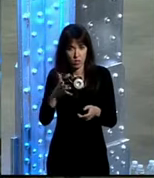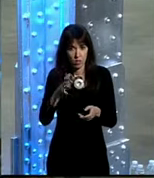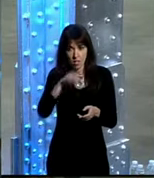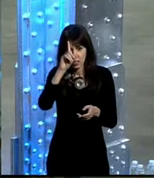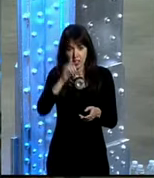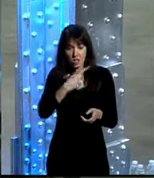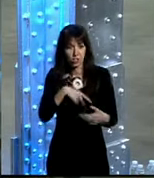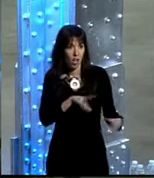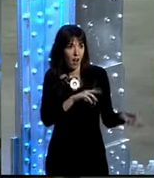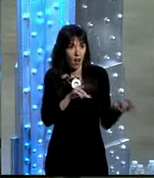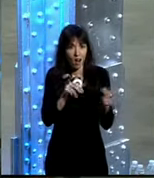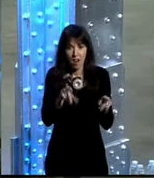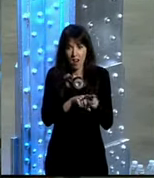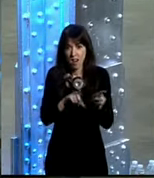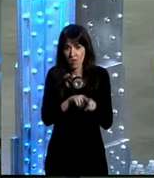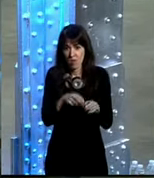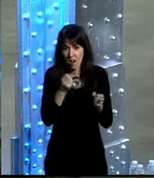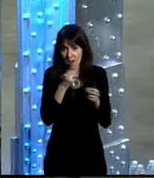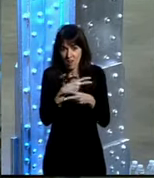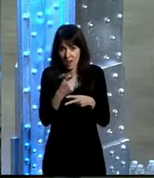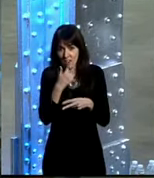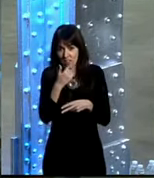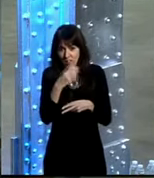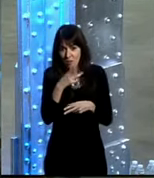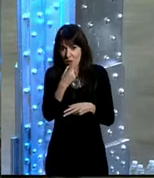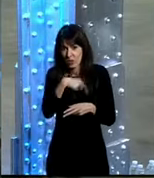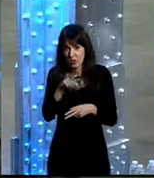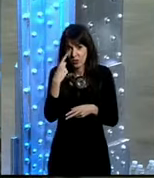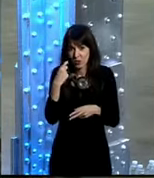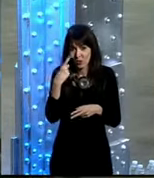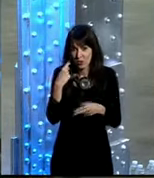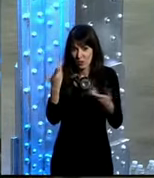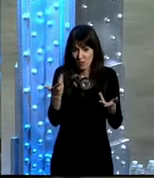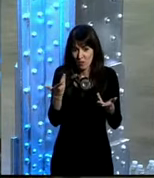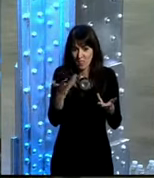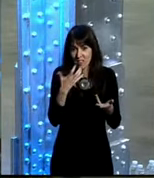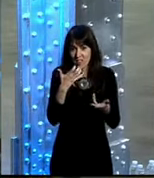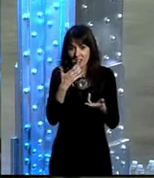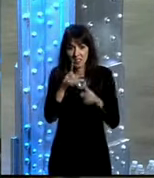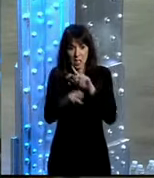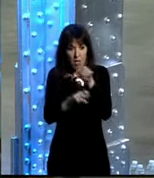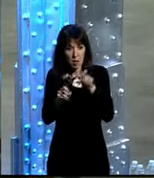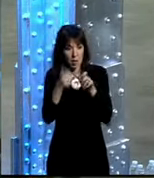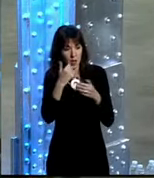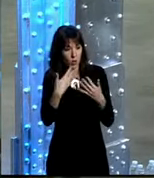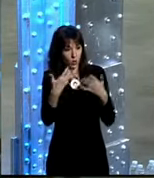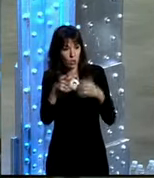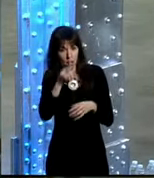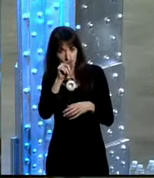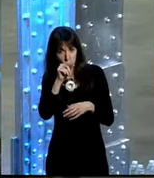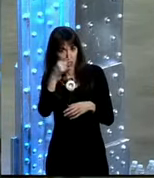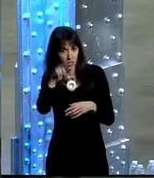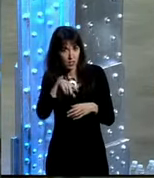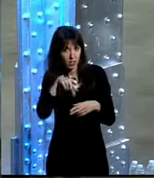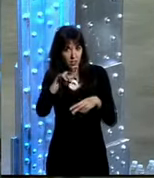do so. I mean, we're just talking as if we were in a pub because we're used to it, but if there's a question